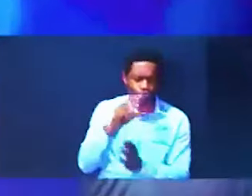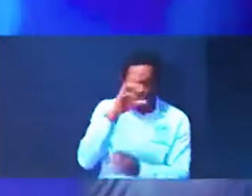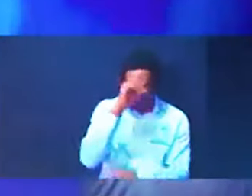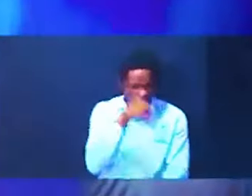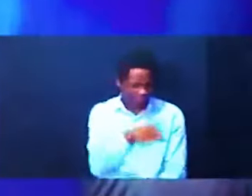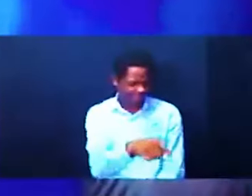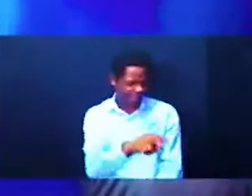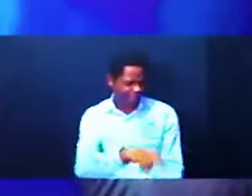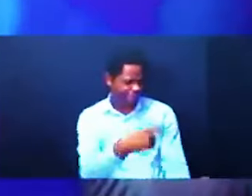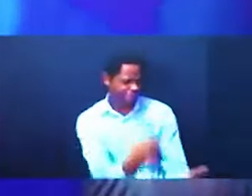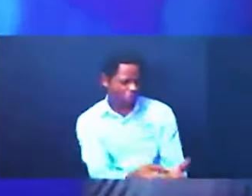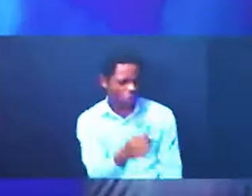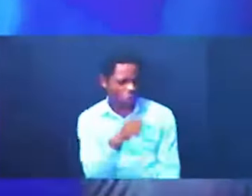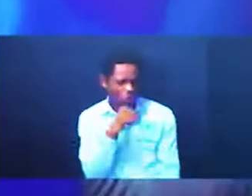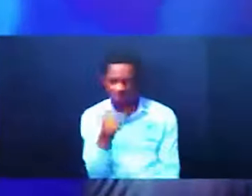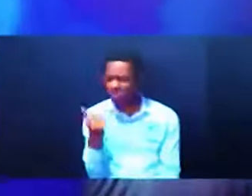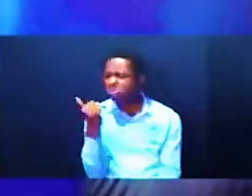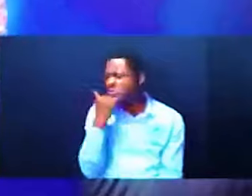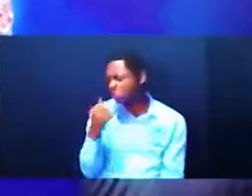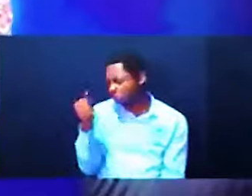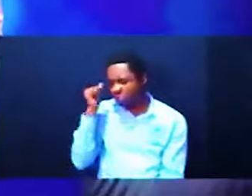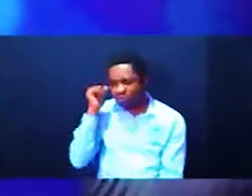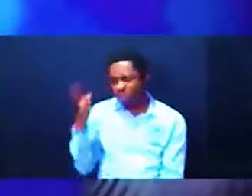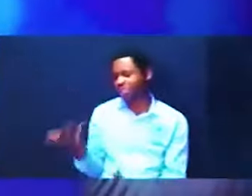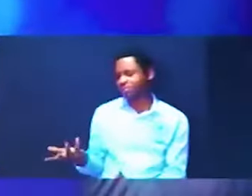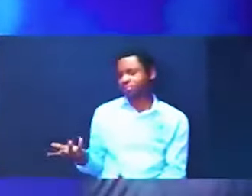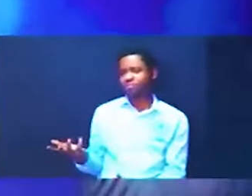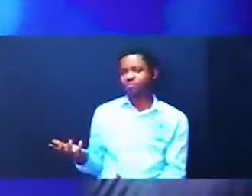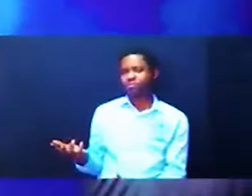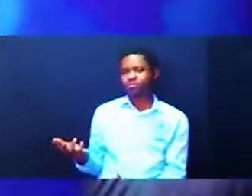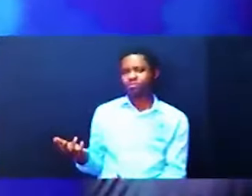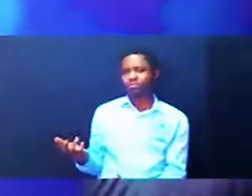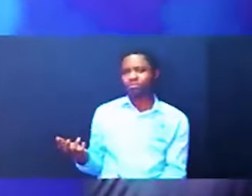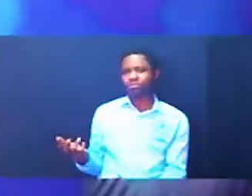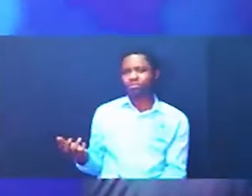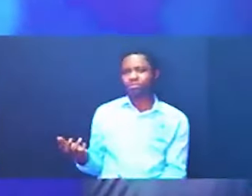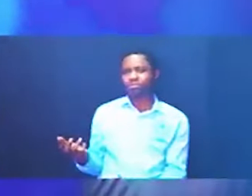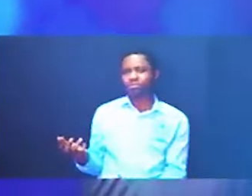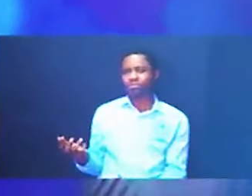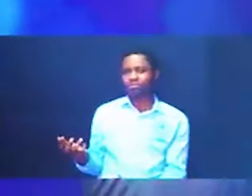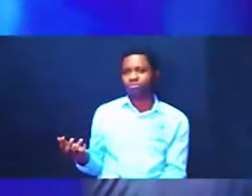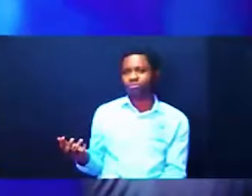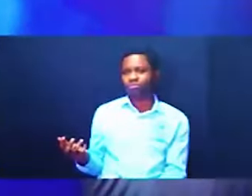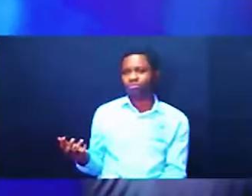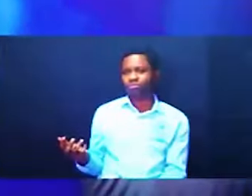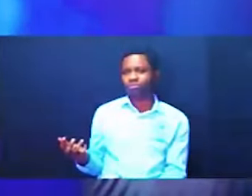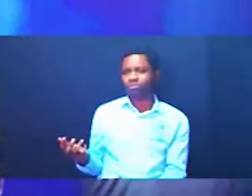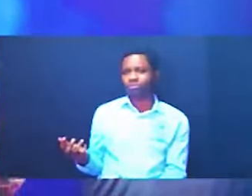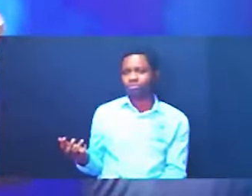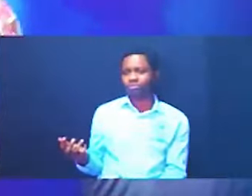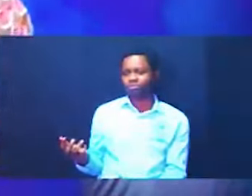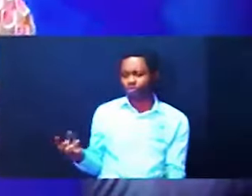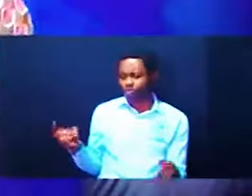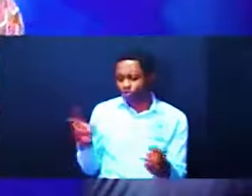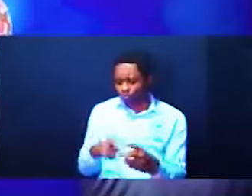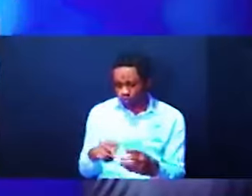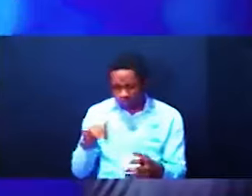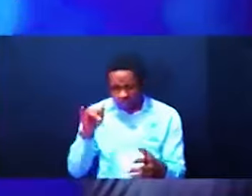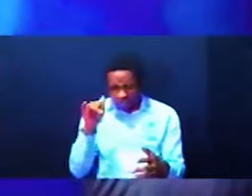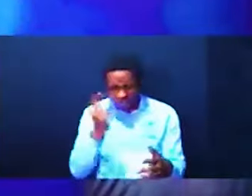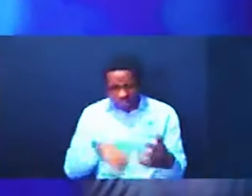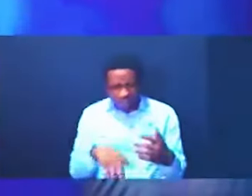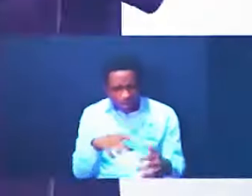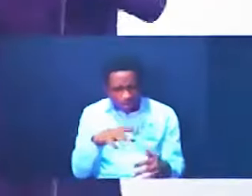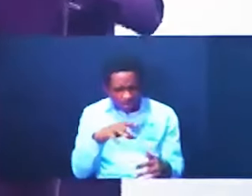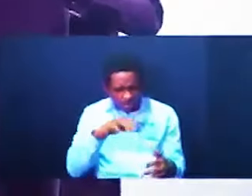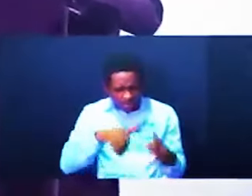question, said, "Onye mammy." And that picture kept hunting this thickness the whole night. Na sound funny no hu